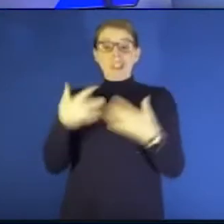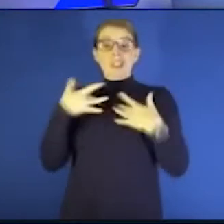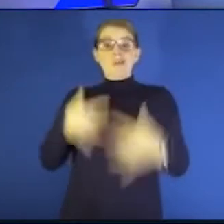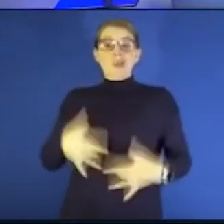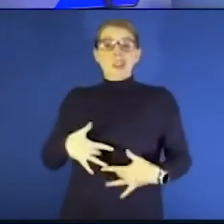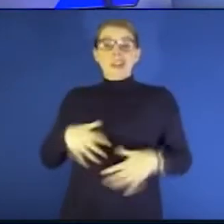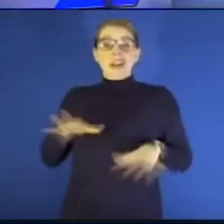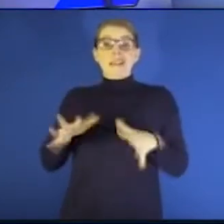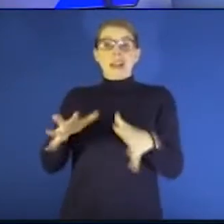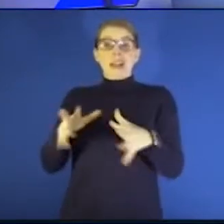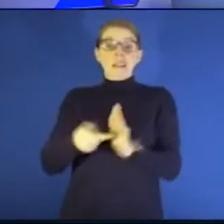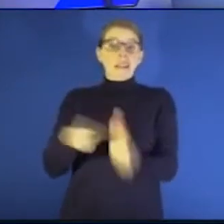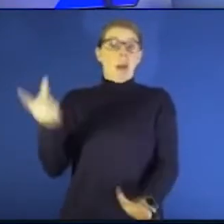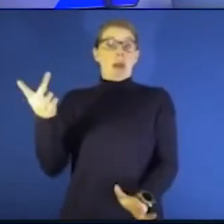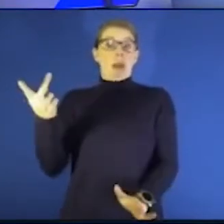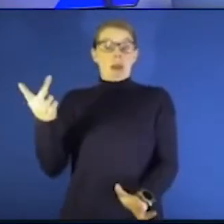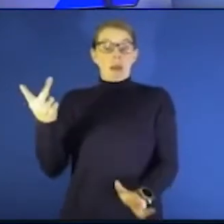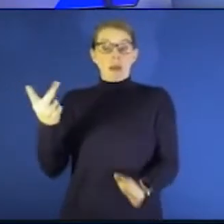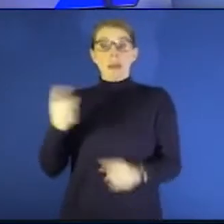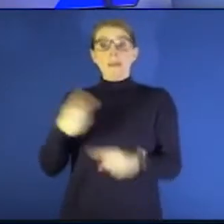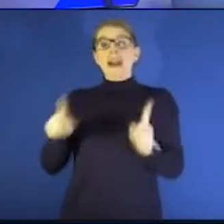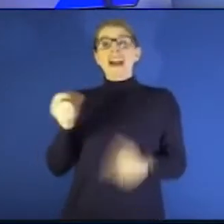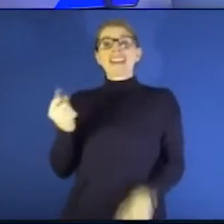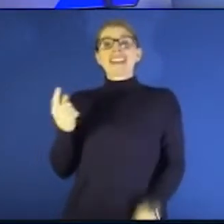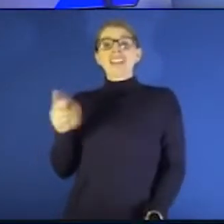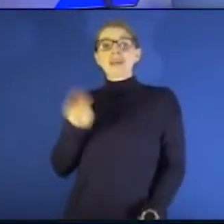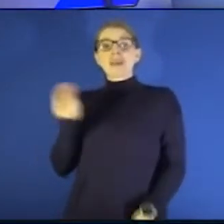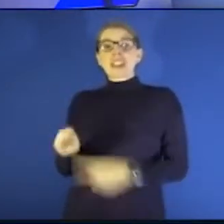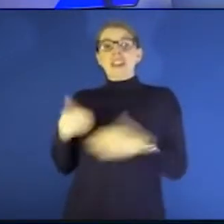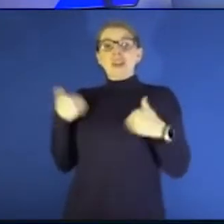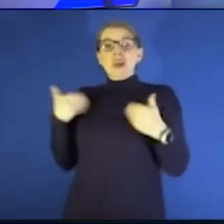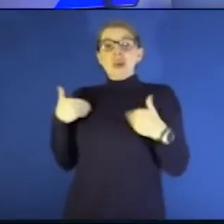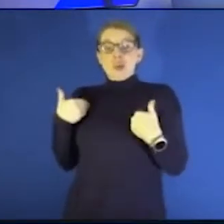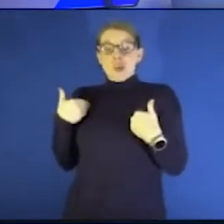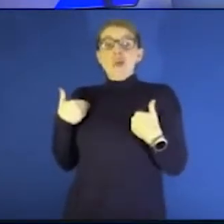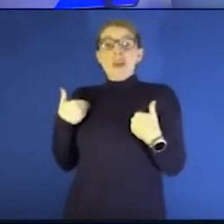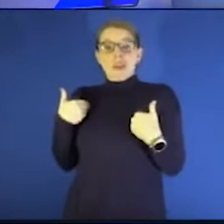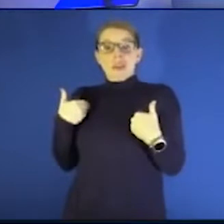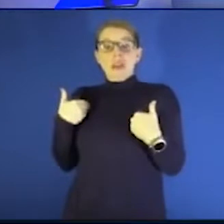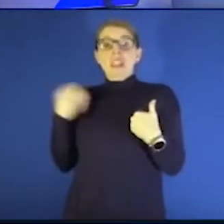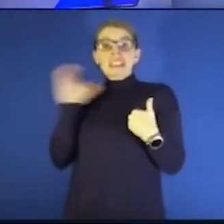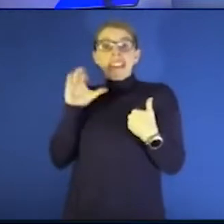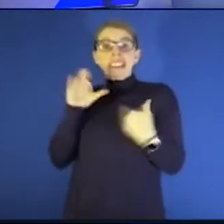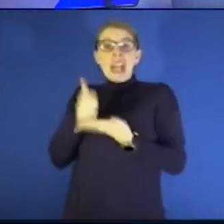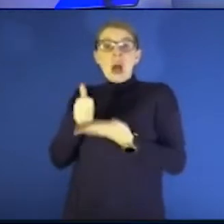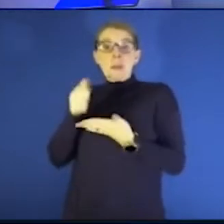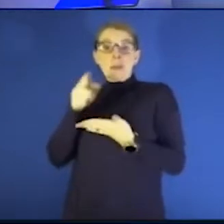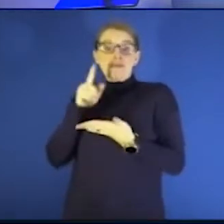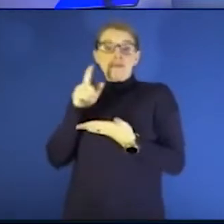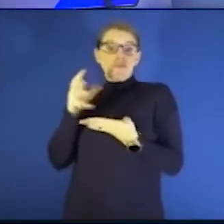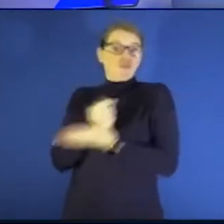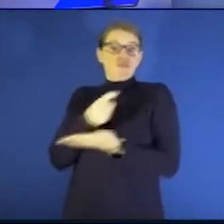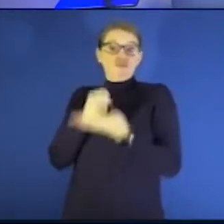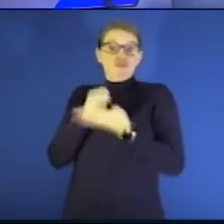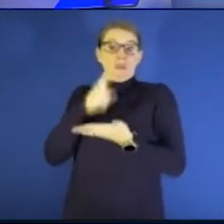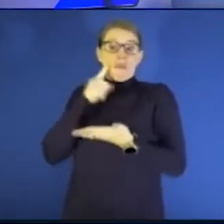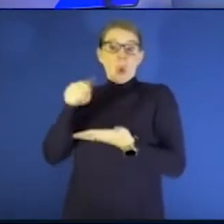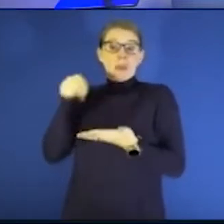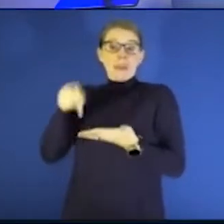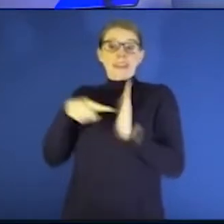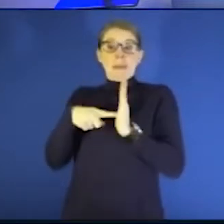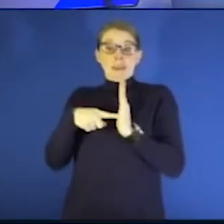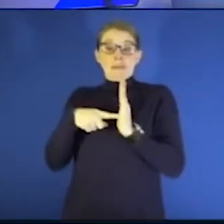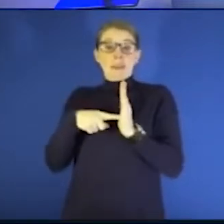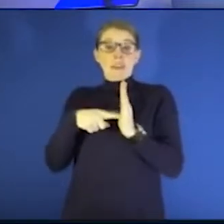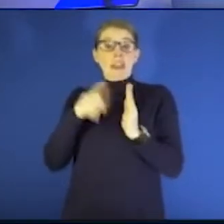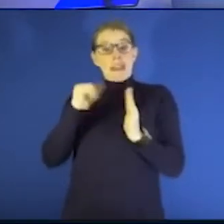that 11% of youth they are seeking help for these symptoms. So the good news, Dr. Douglas, is that people are getting help. We like